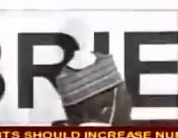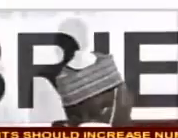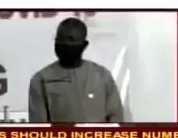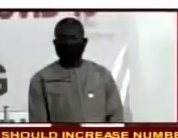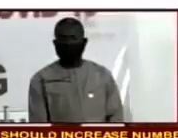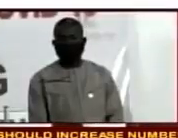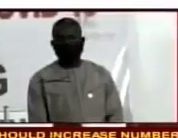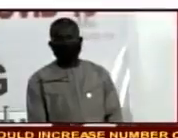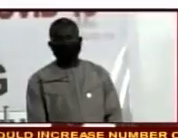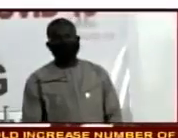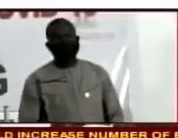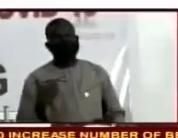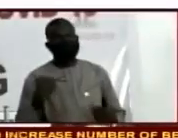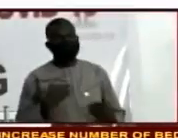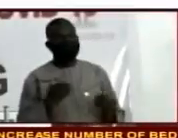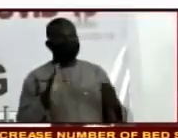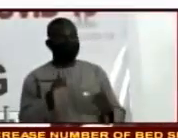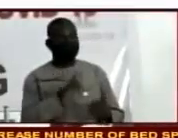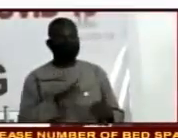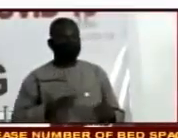Gentlemen of the press, good afternoon.